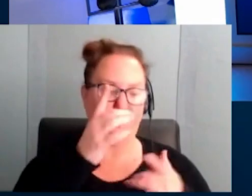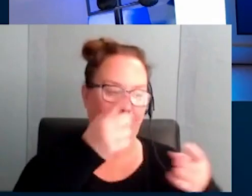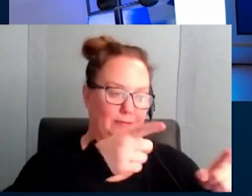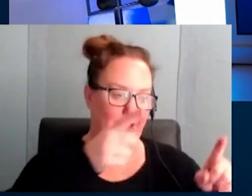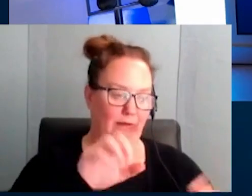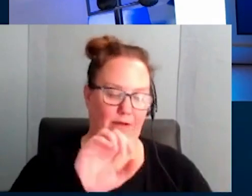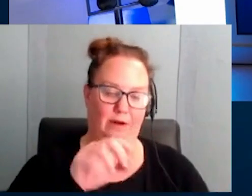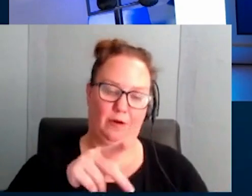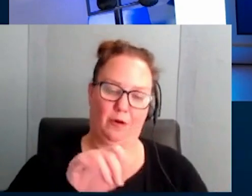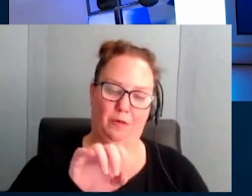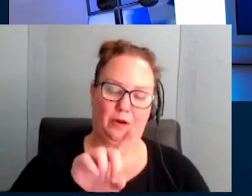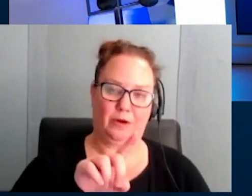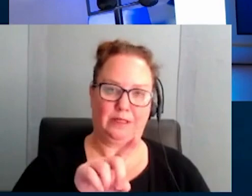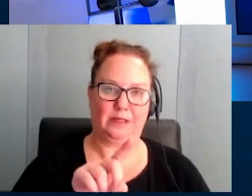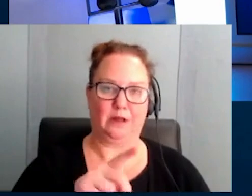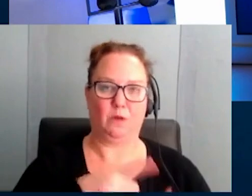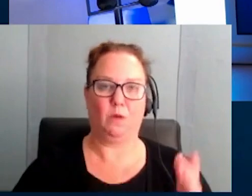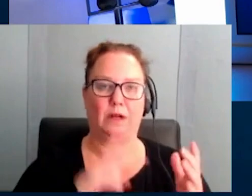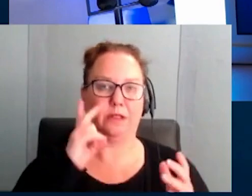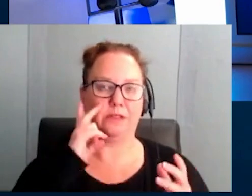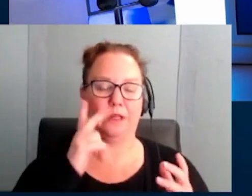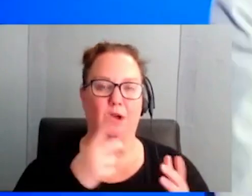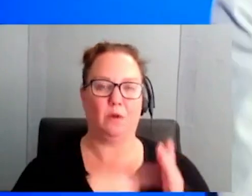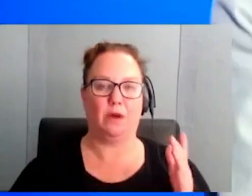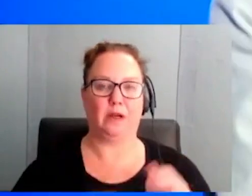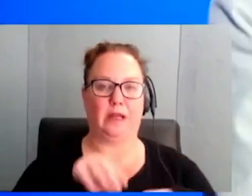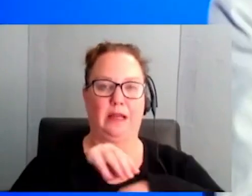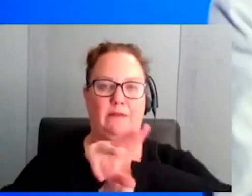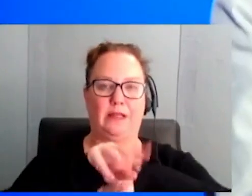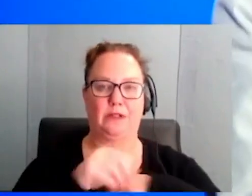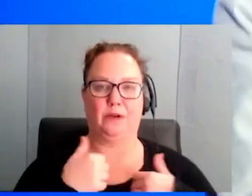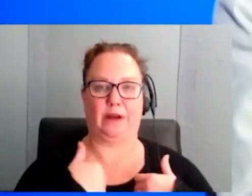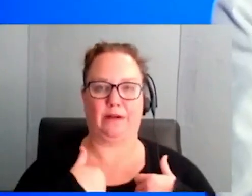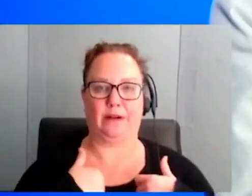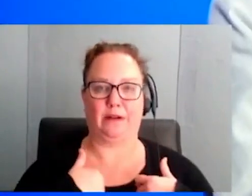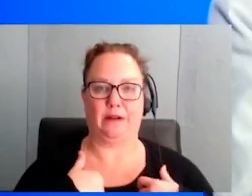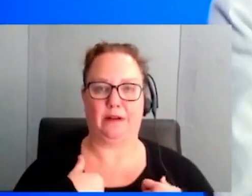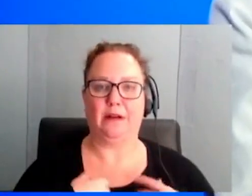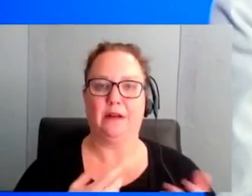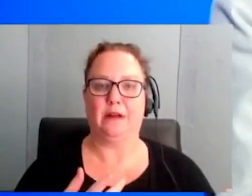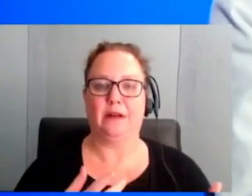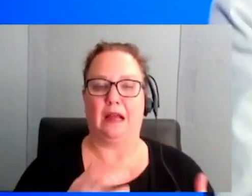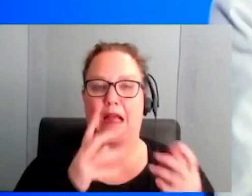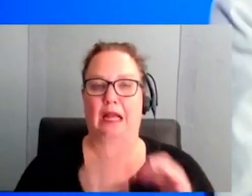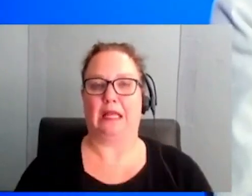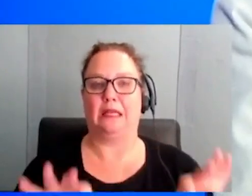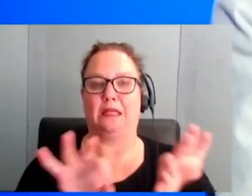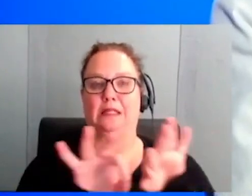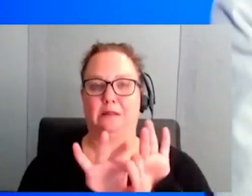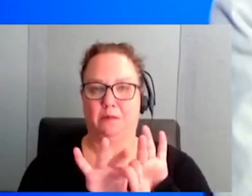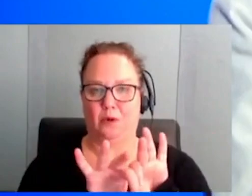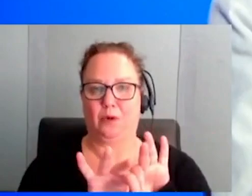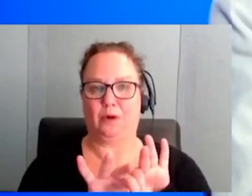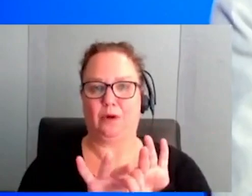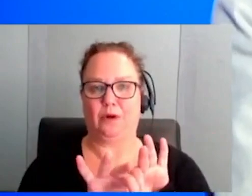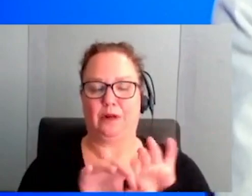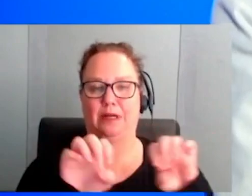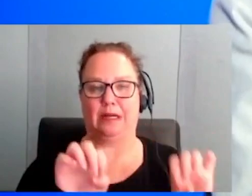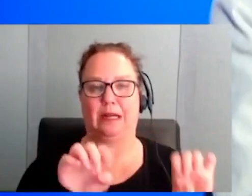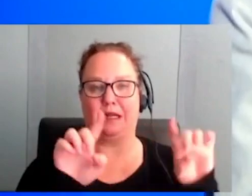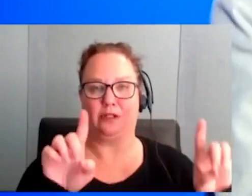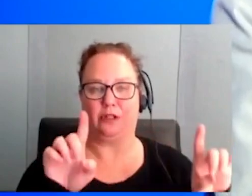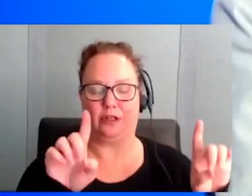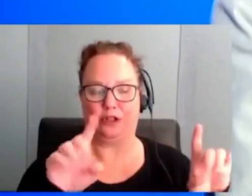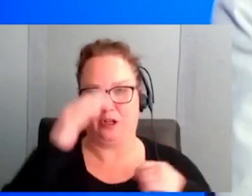go. And just what are you seeing, and what do you want us to know? What advice do you have? Well, like I said, I just think it's important that education,